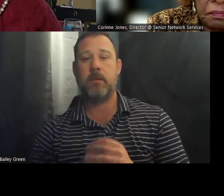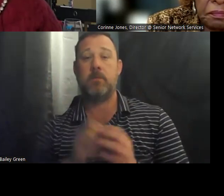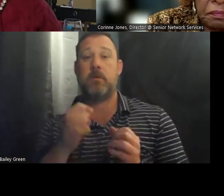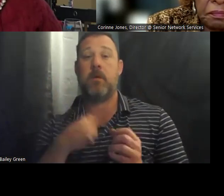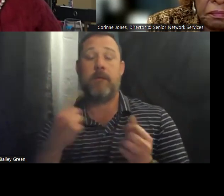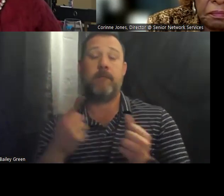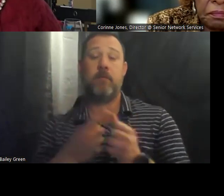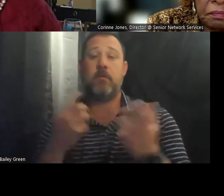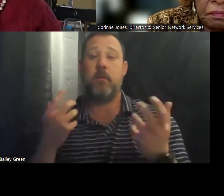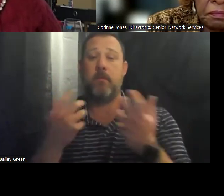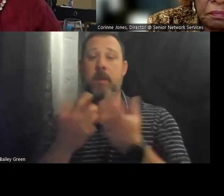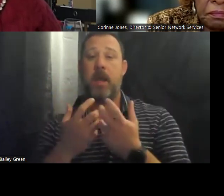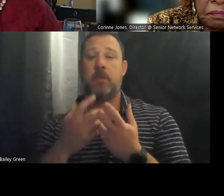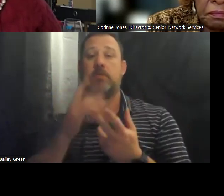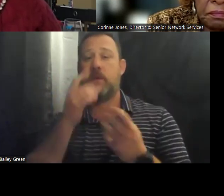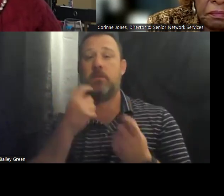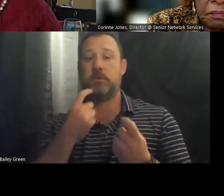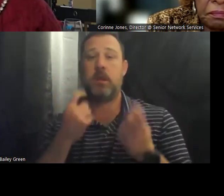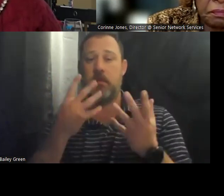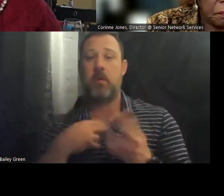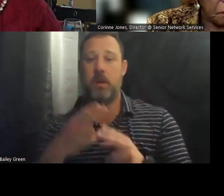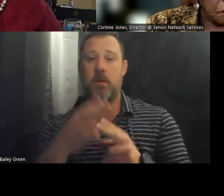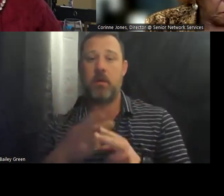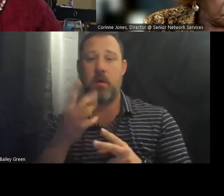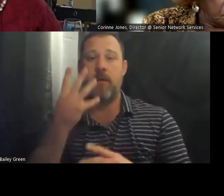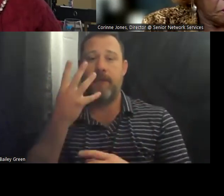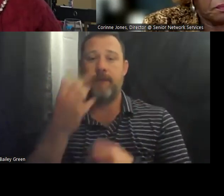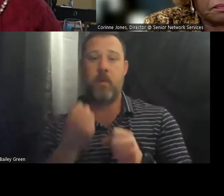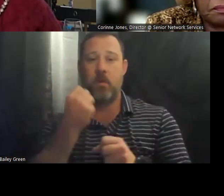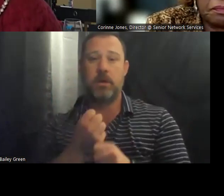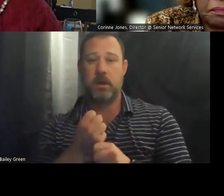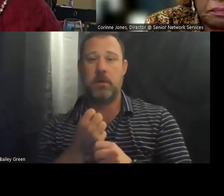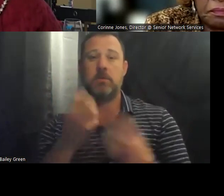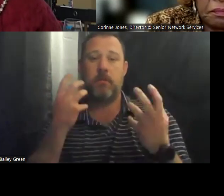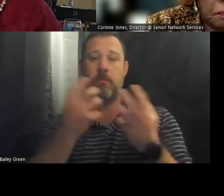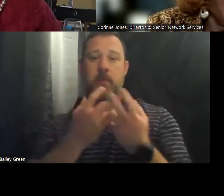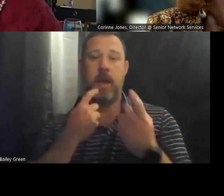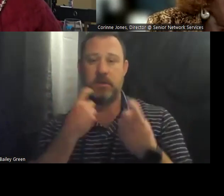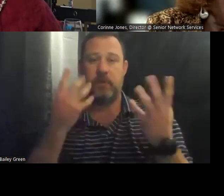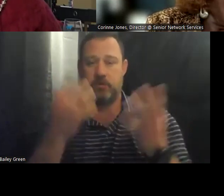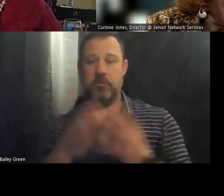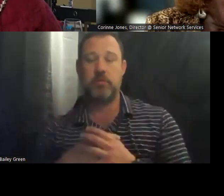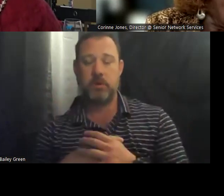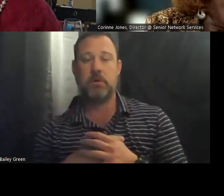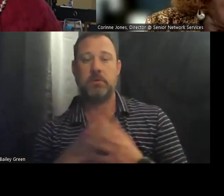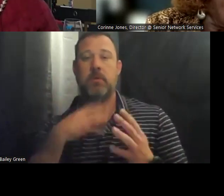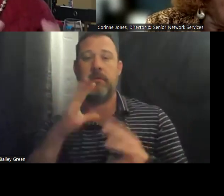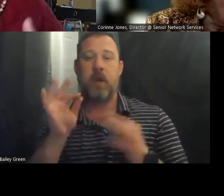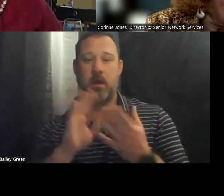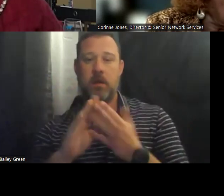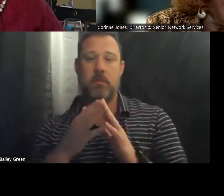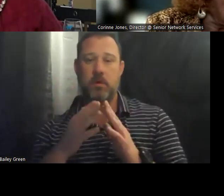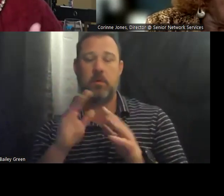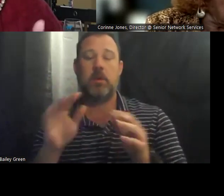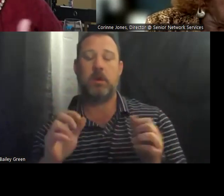match is about to celebrate what we call their 4-year match anniversary, right? So we're finding people in the community, putting